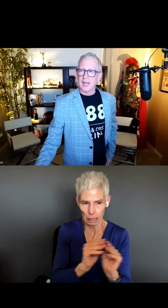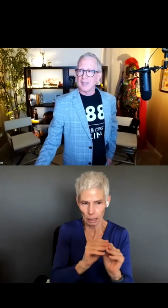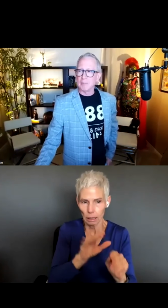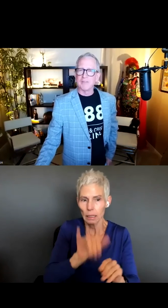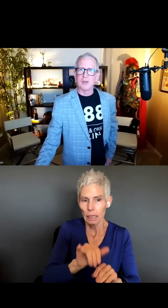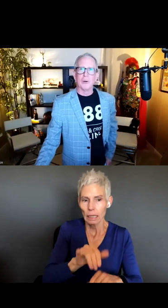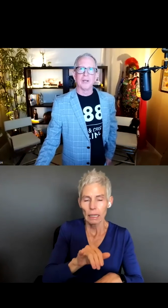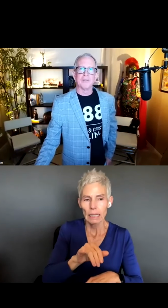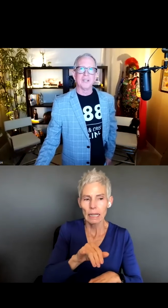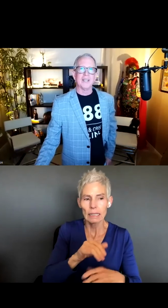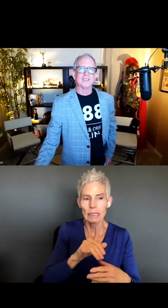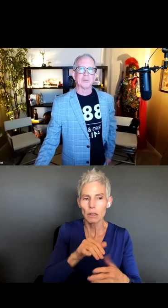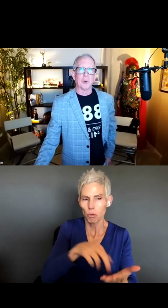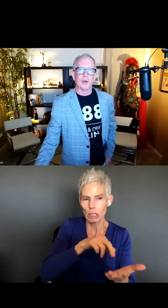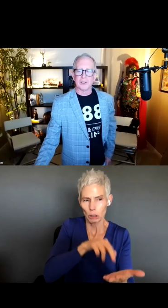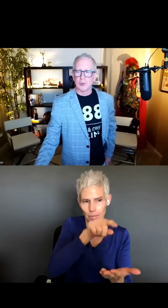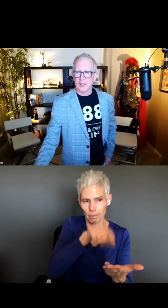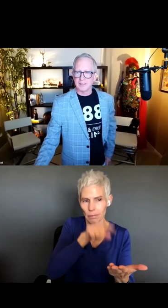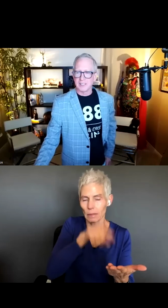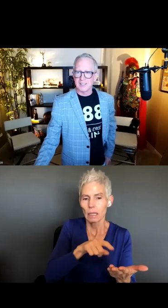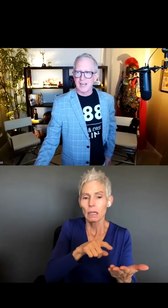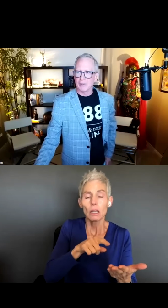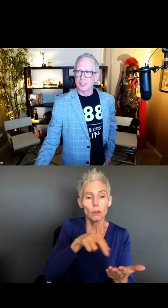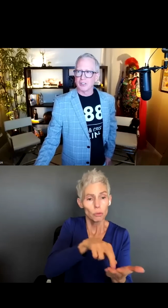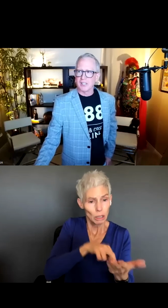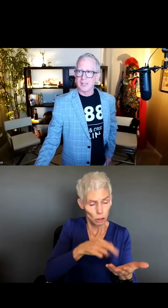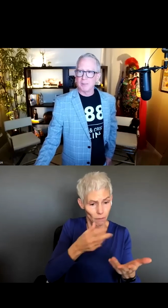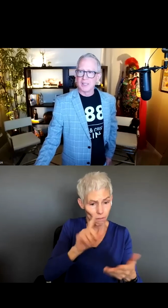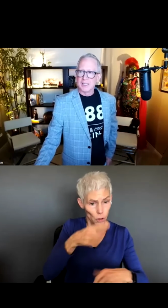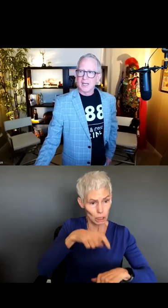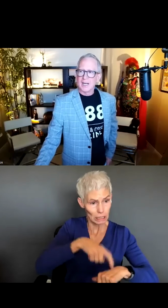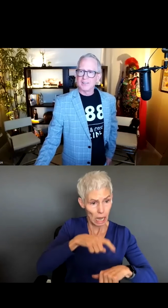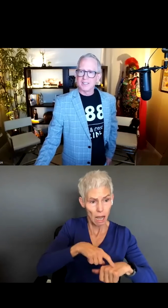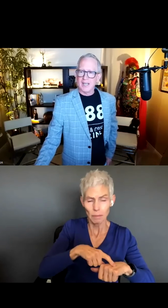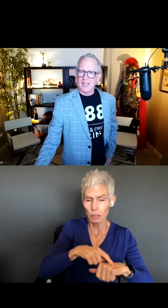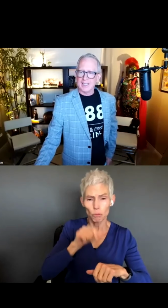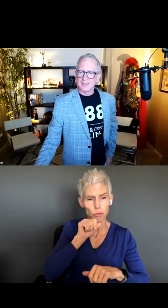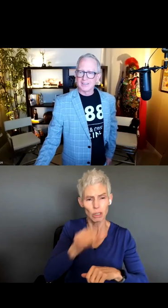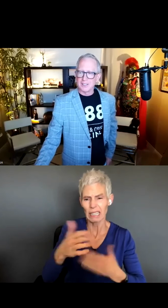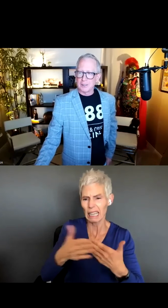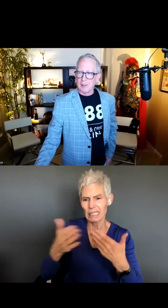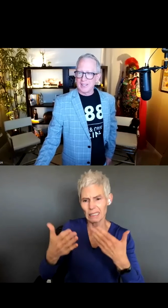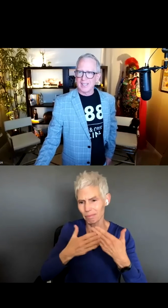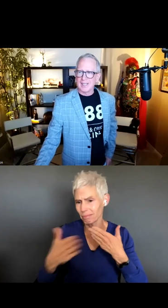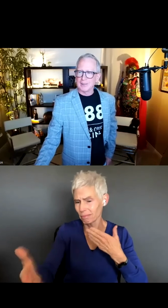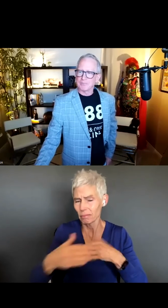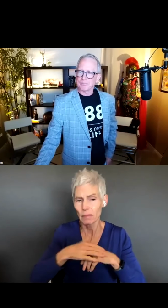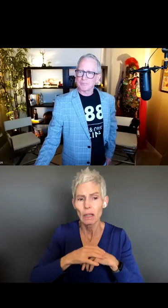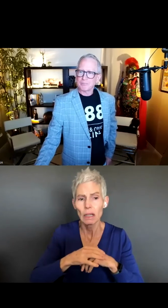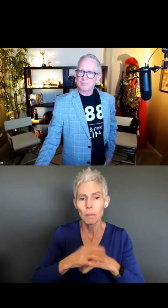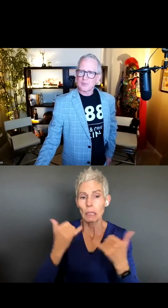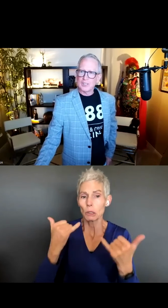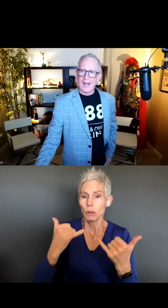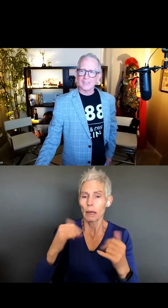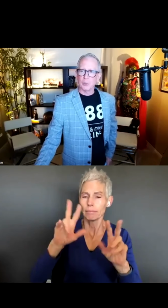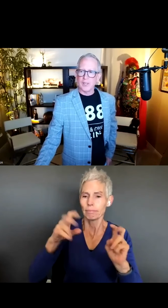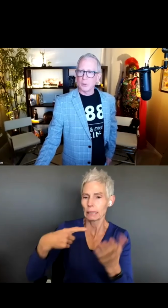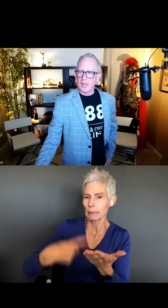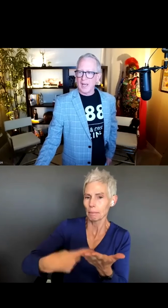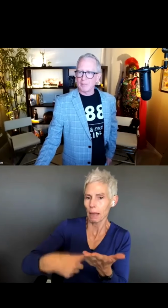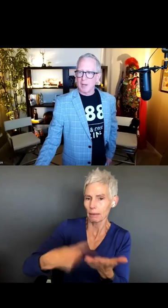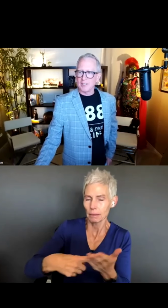first time. But if you need any support, don't hesitate to outreach our team. Today is debate day.